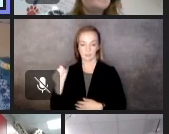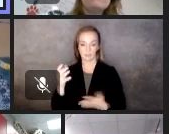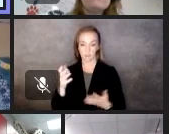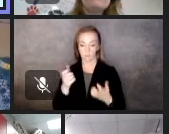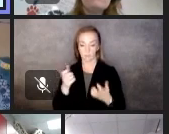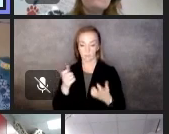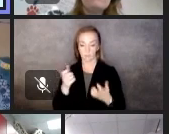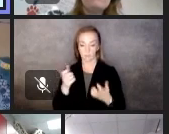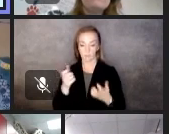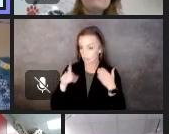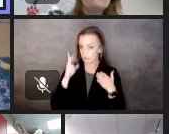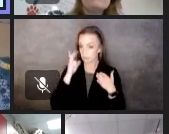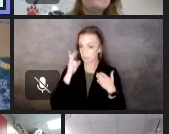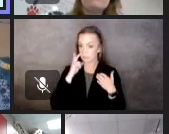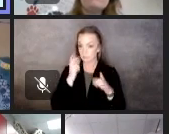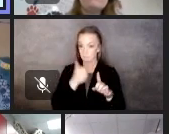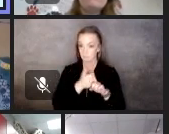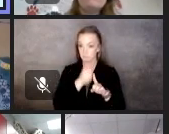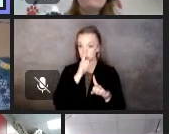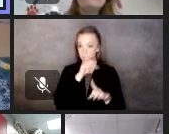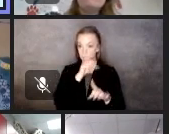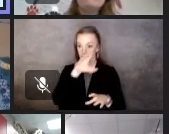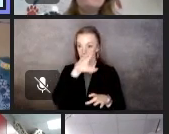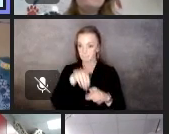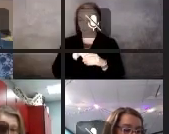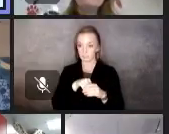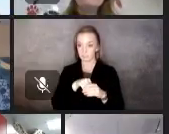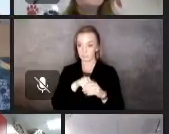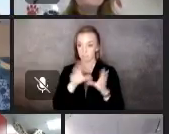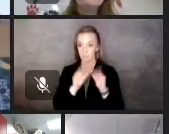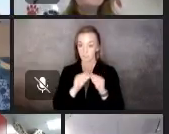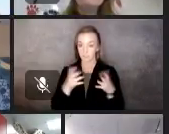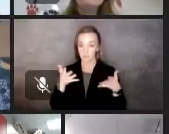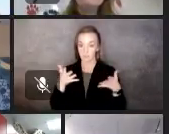is in the meeting just yet.